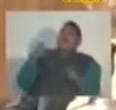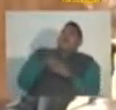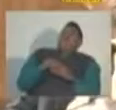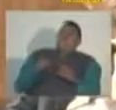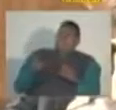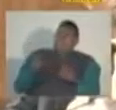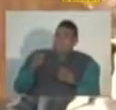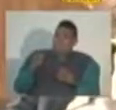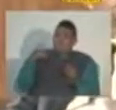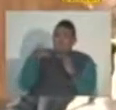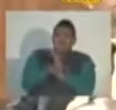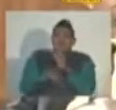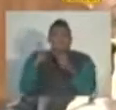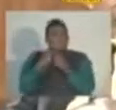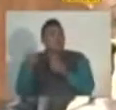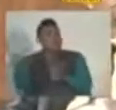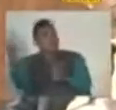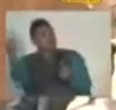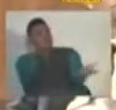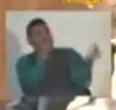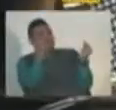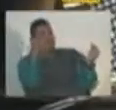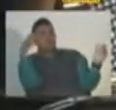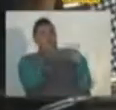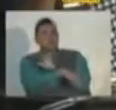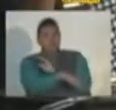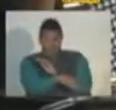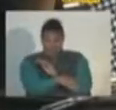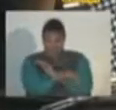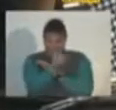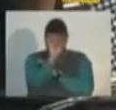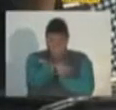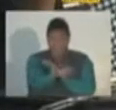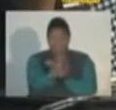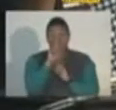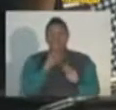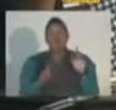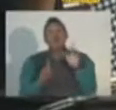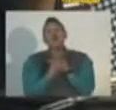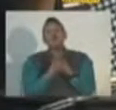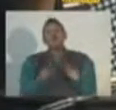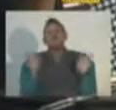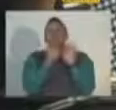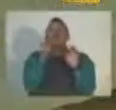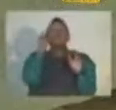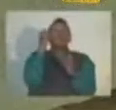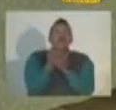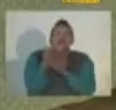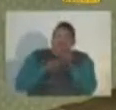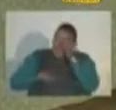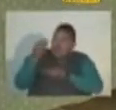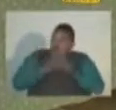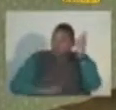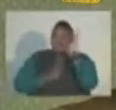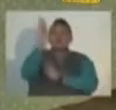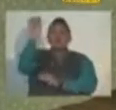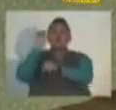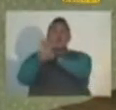and perpetrators of crime, an imperative that comes, Mr. Speaker, for economic growth and